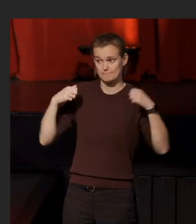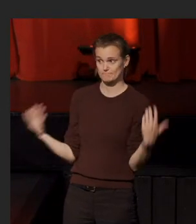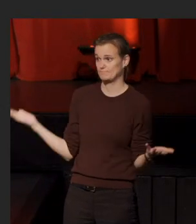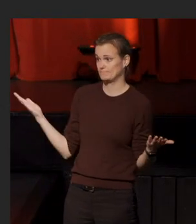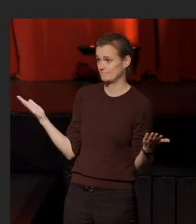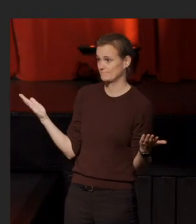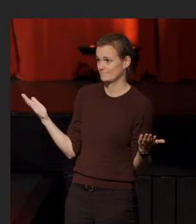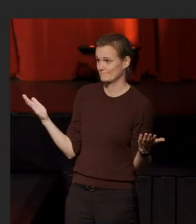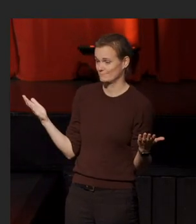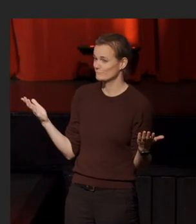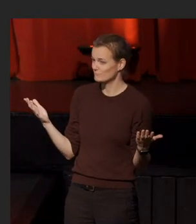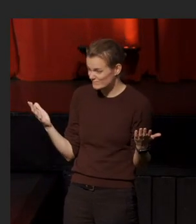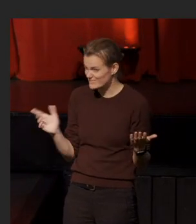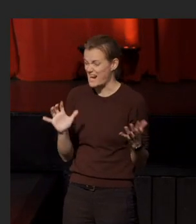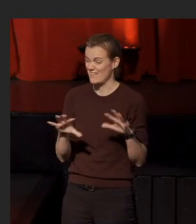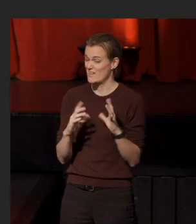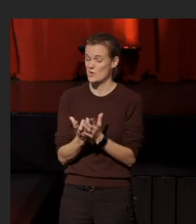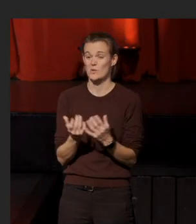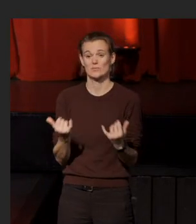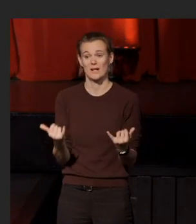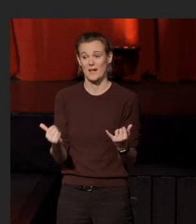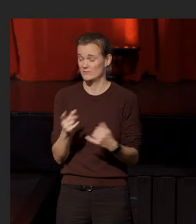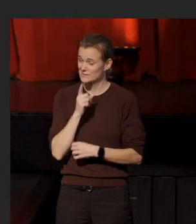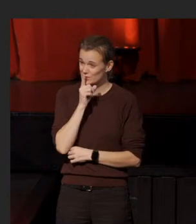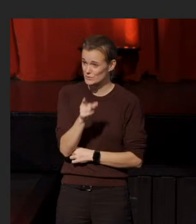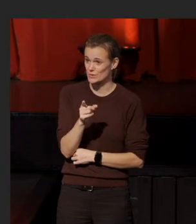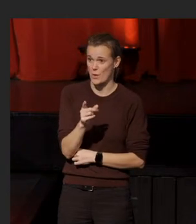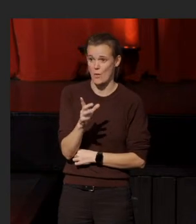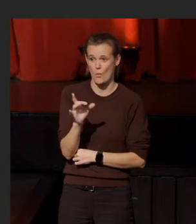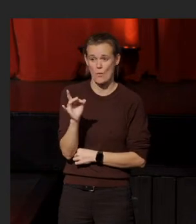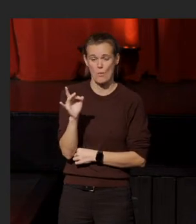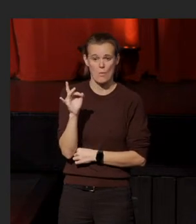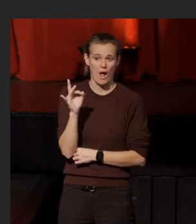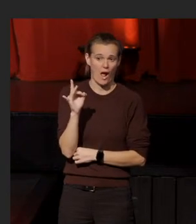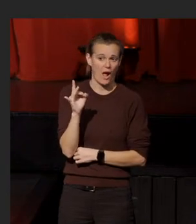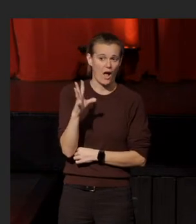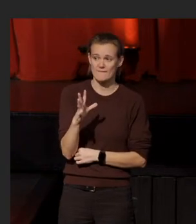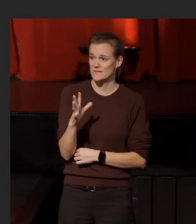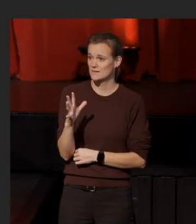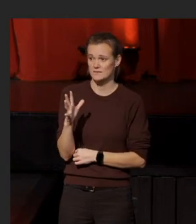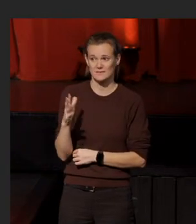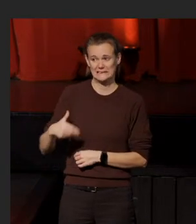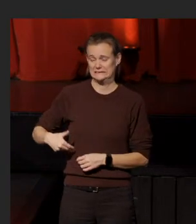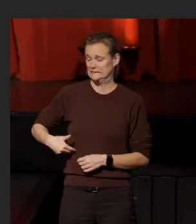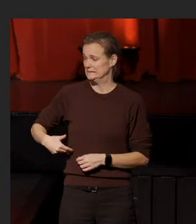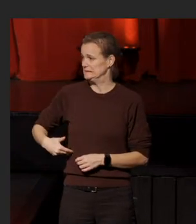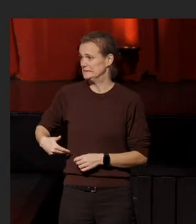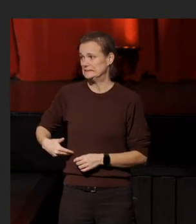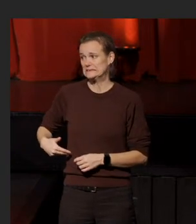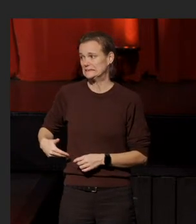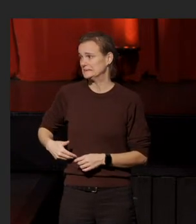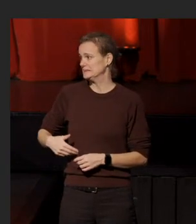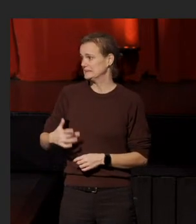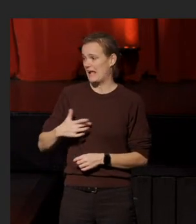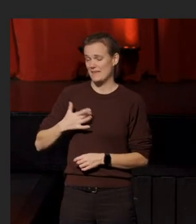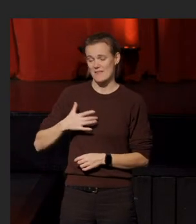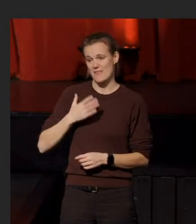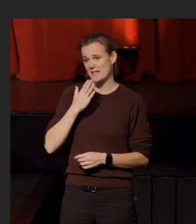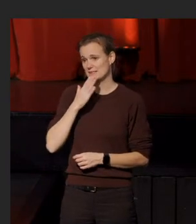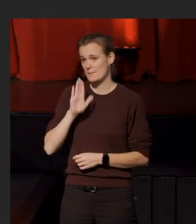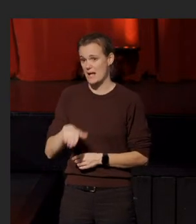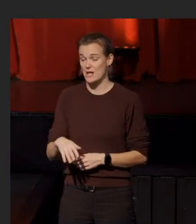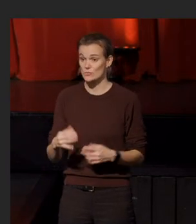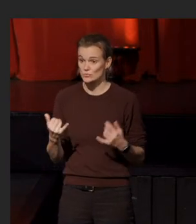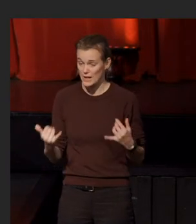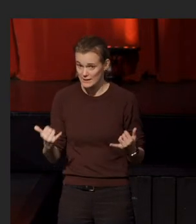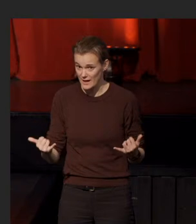to me, and it's happening at the same time that we face extraordinary, catastrophic, and existential